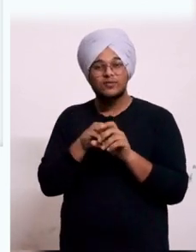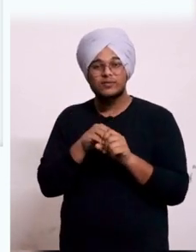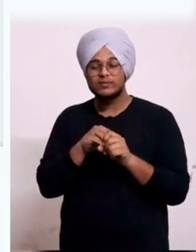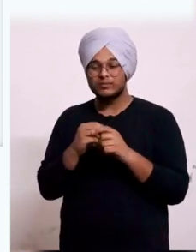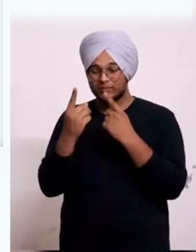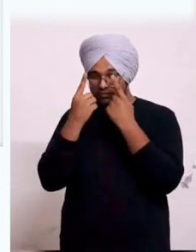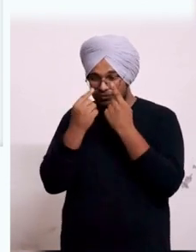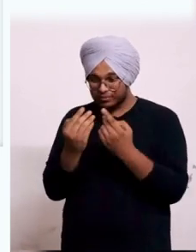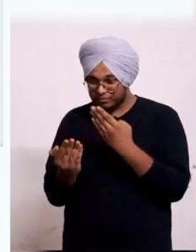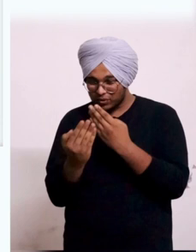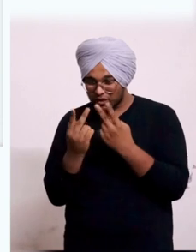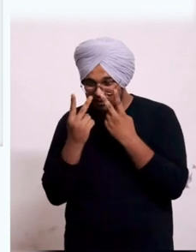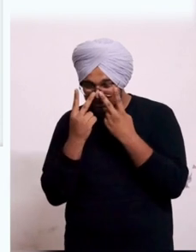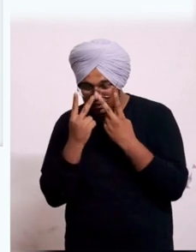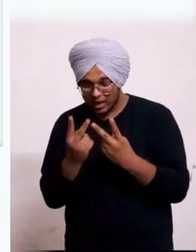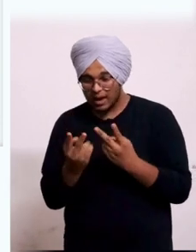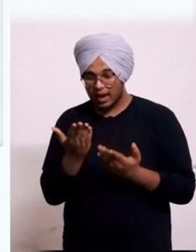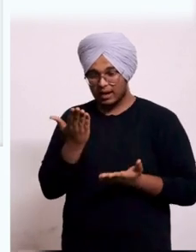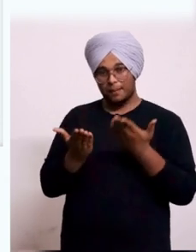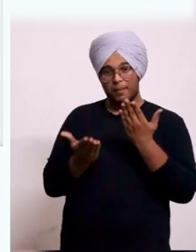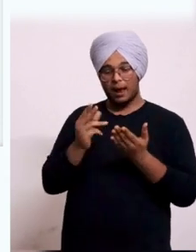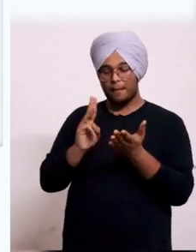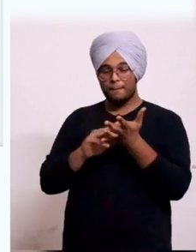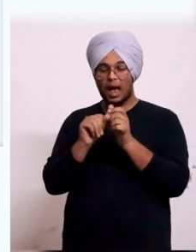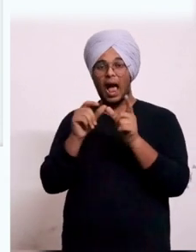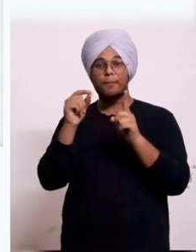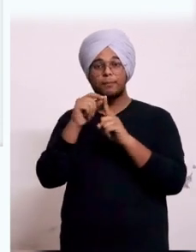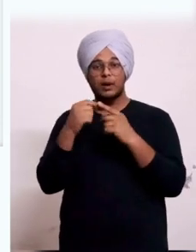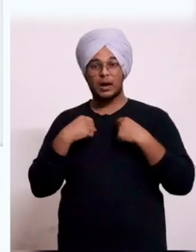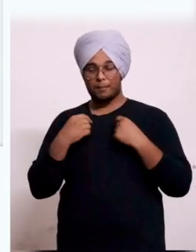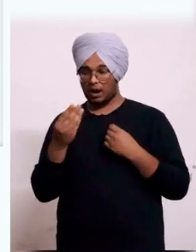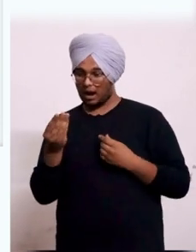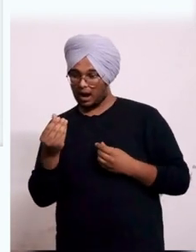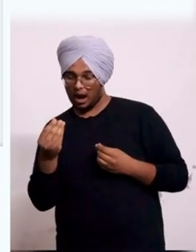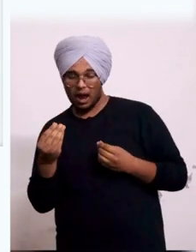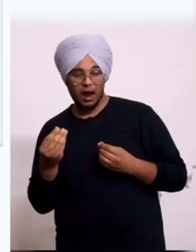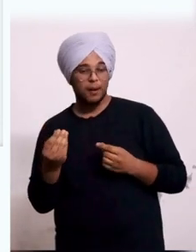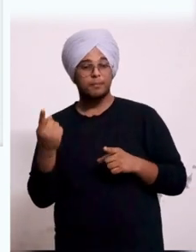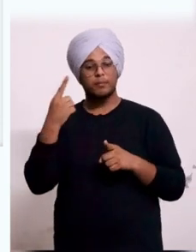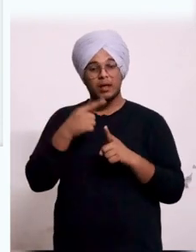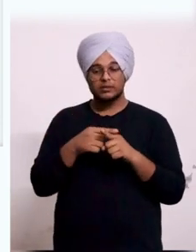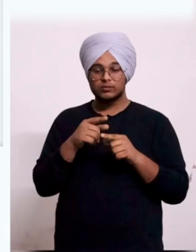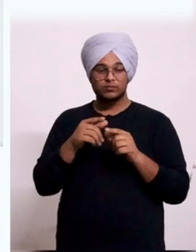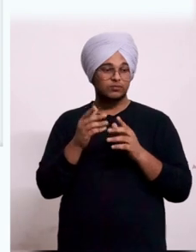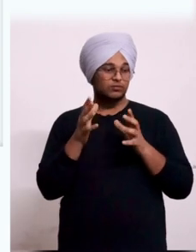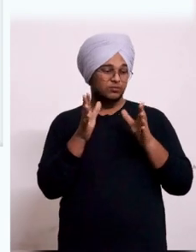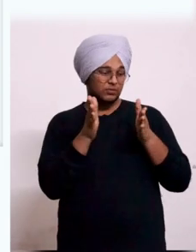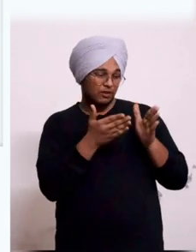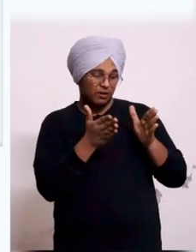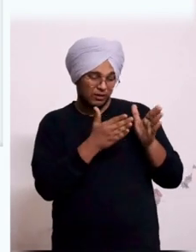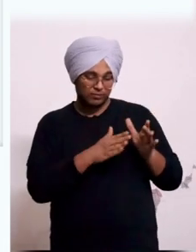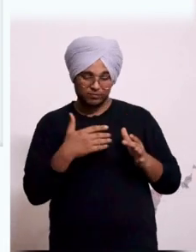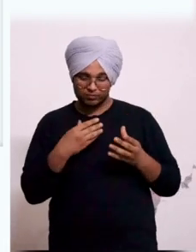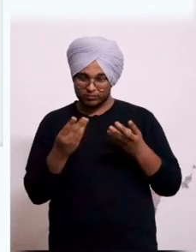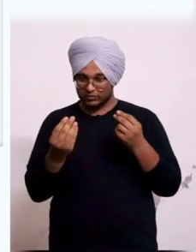close examinations. While comparing the map textile and the Cotsen fragment, we can observe